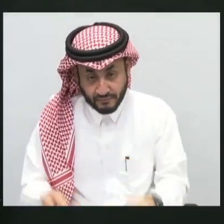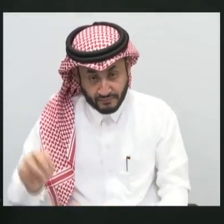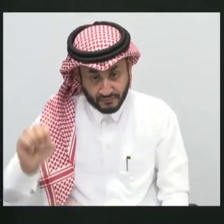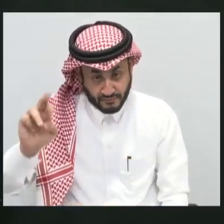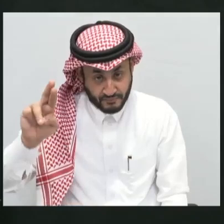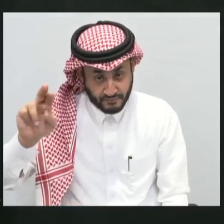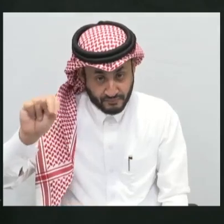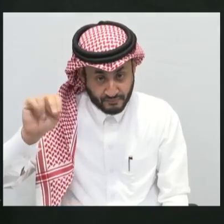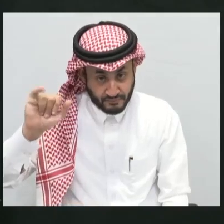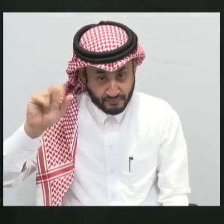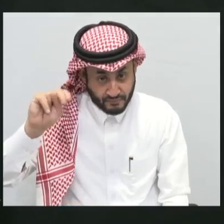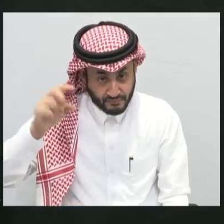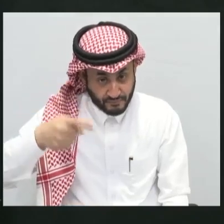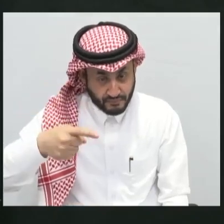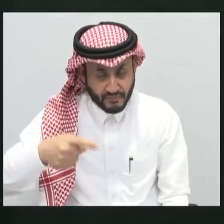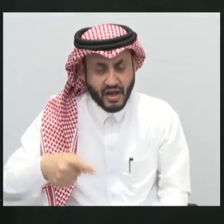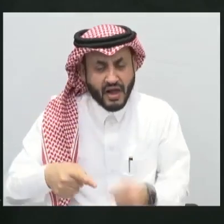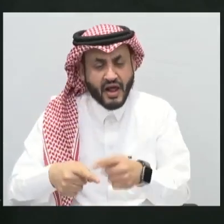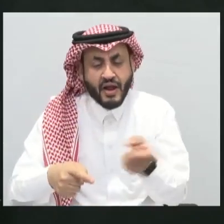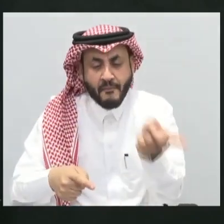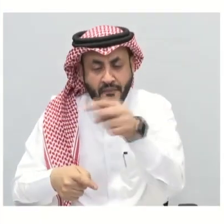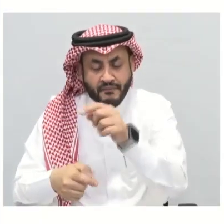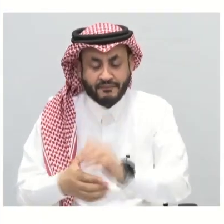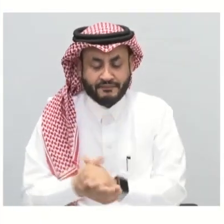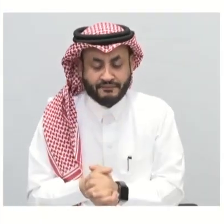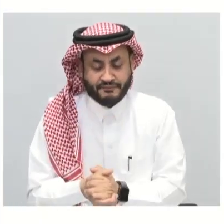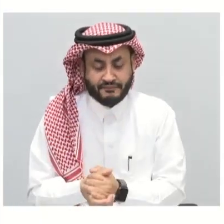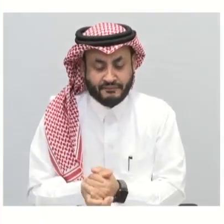certain. This is something that will happen.